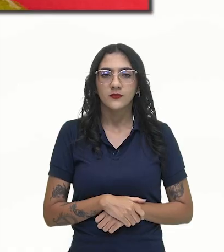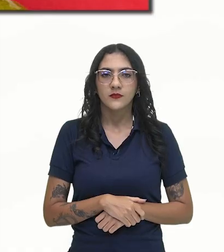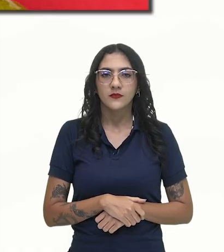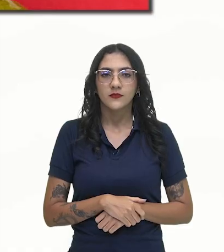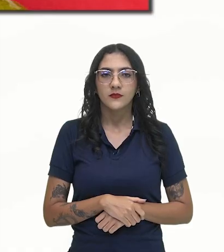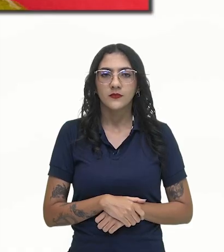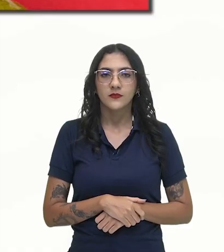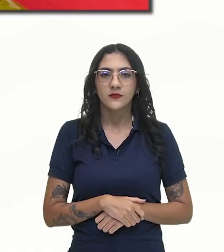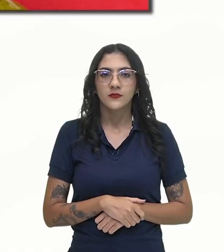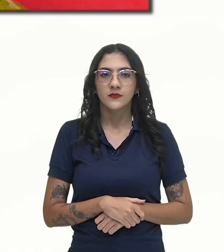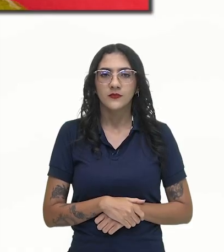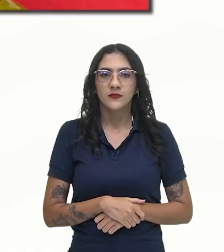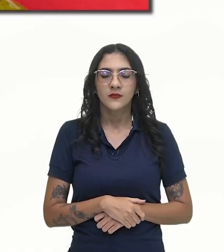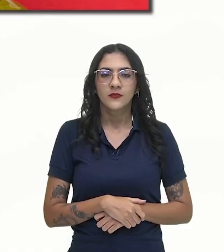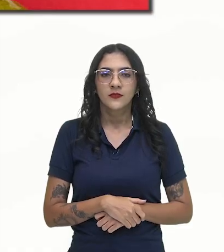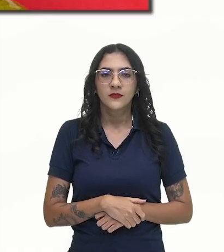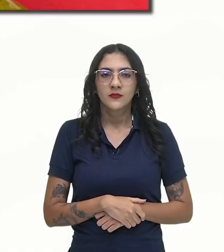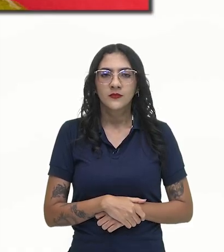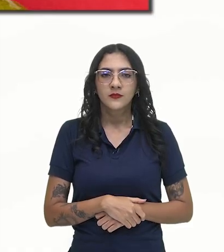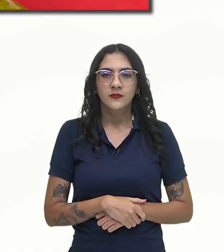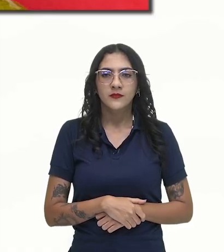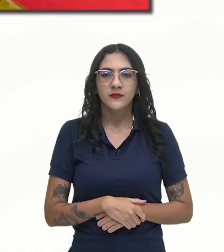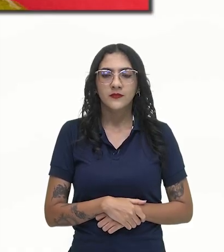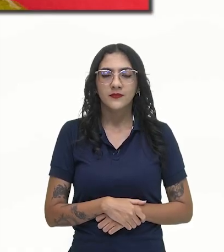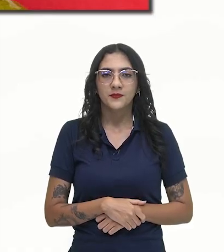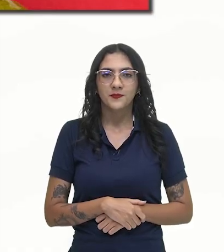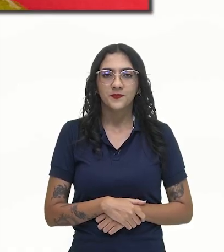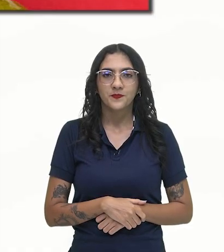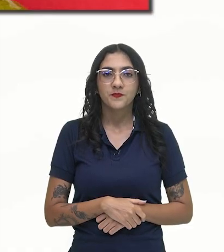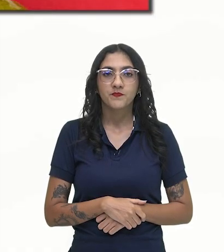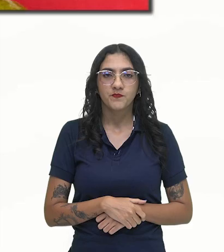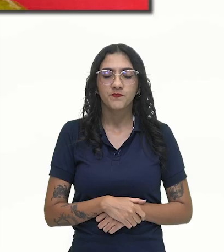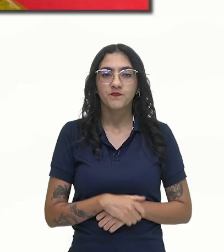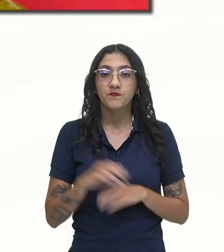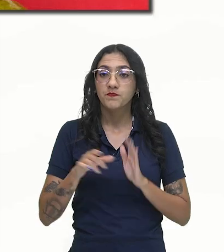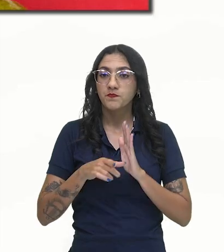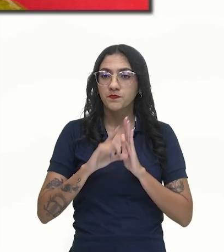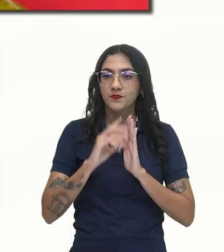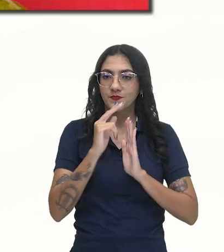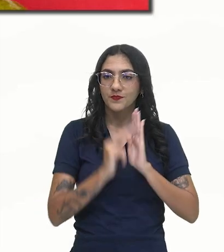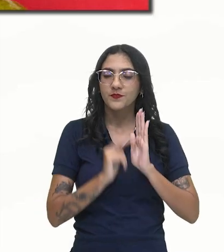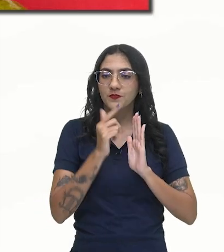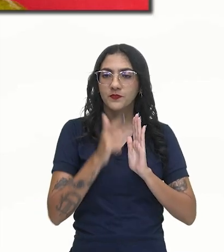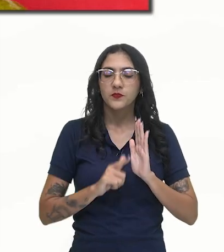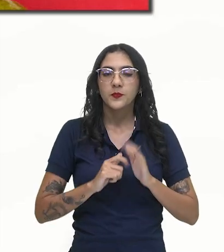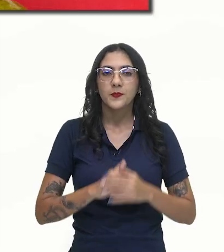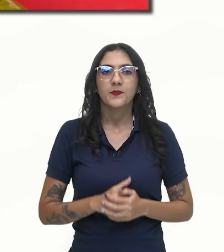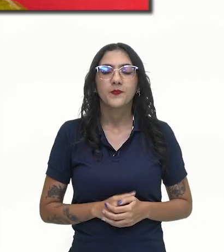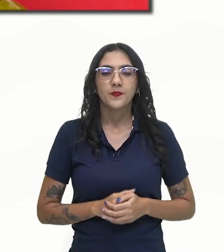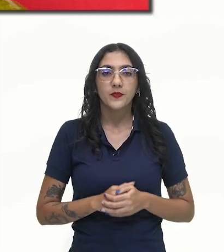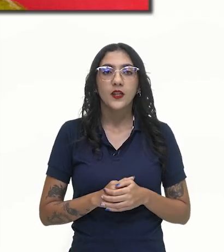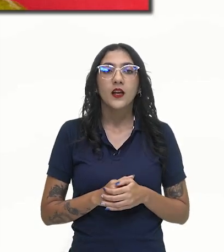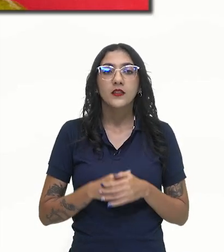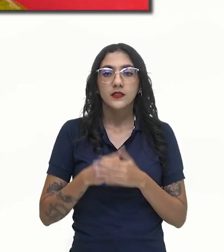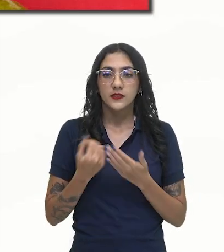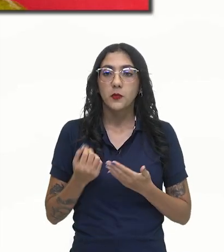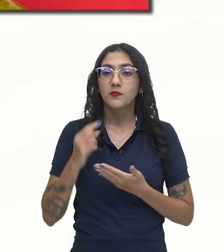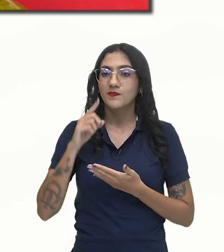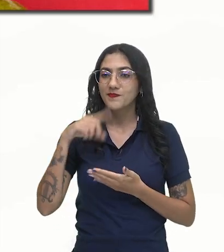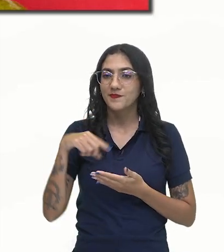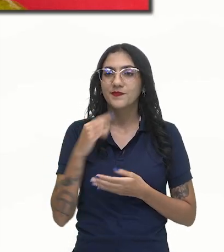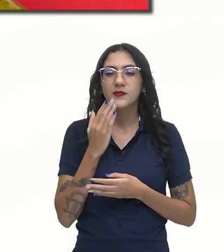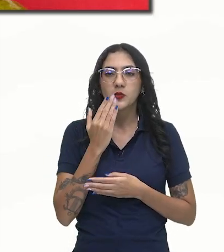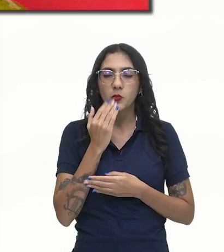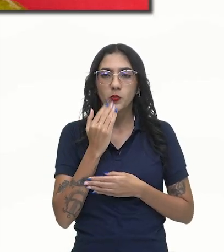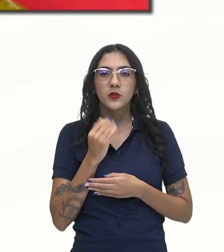carbohydrates, lipids and proteins. Vou voltar aqui no texto rapidinho para vocês. Então, tapioca com